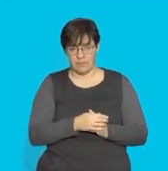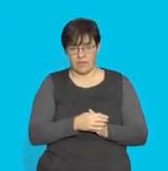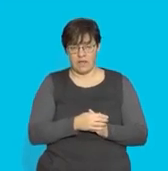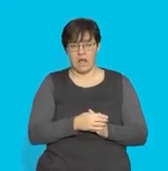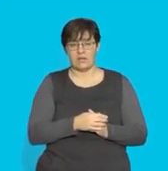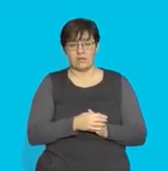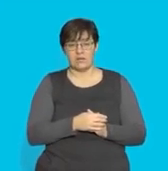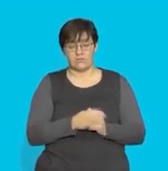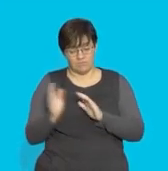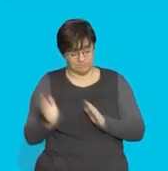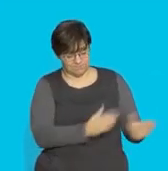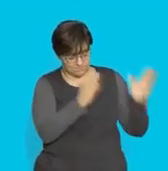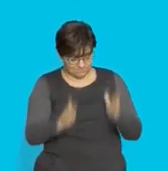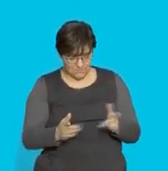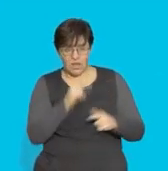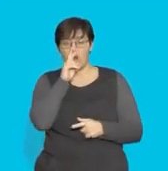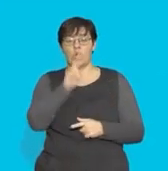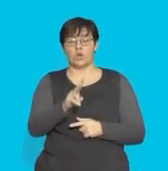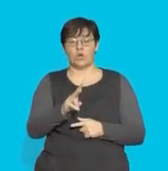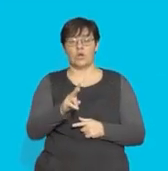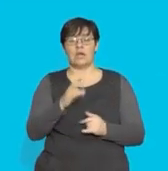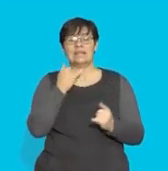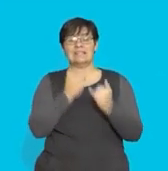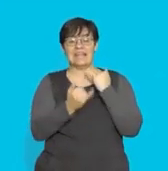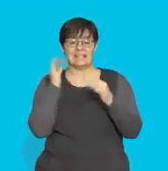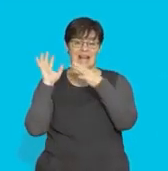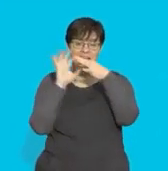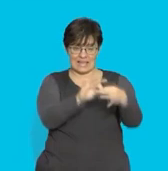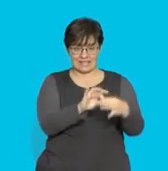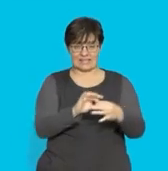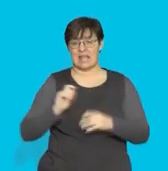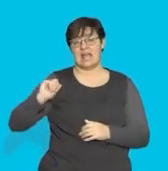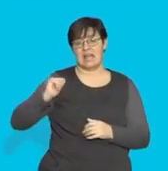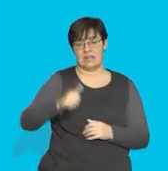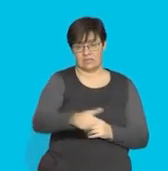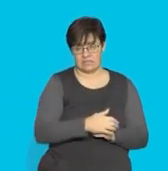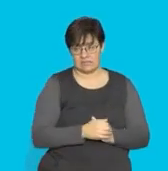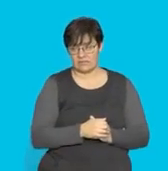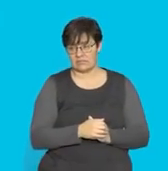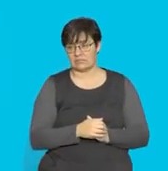move on to the next bit, which is looking at sex-linked inheritance.